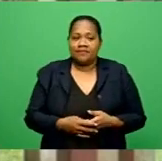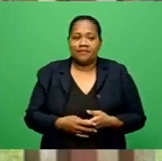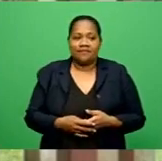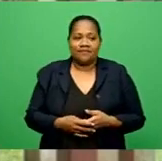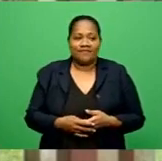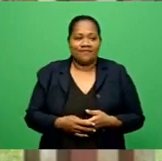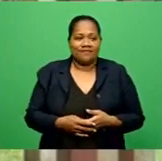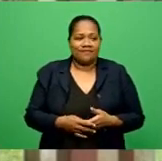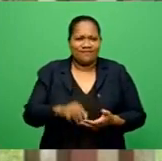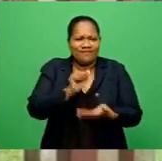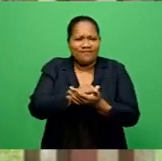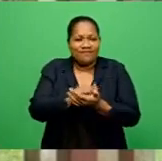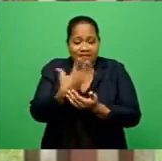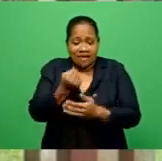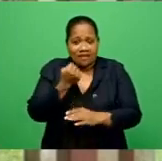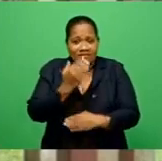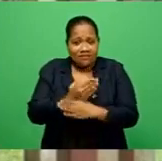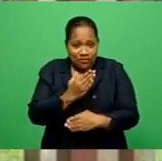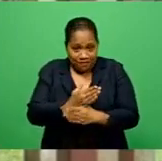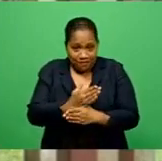to get a job and